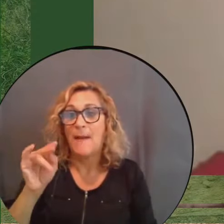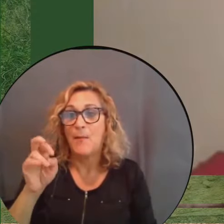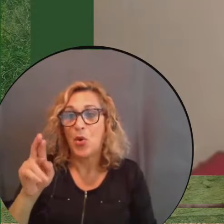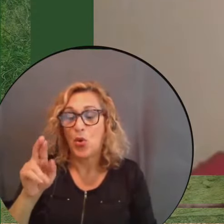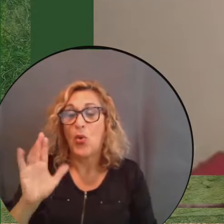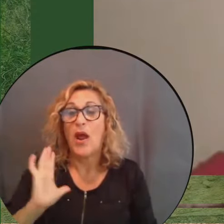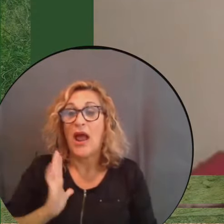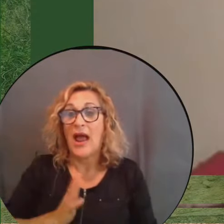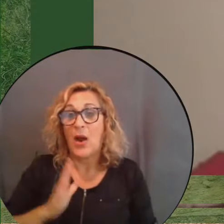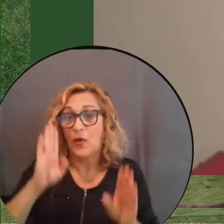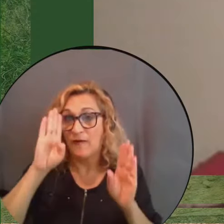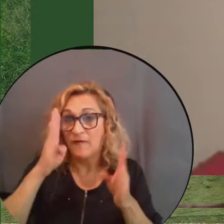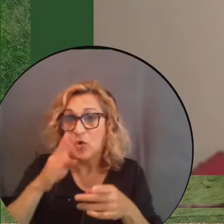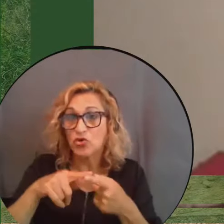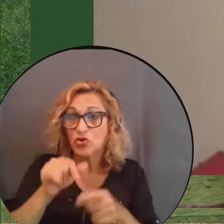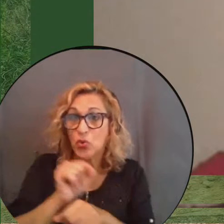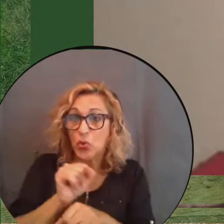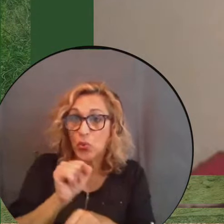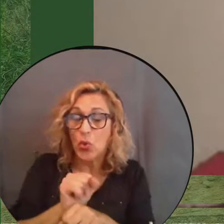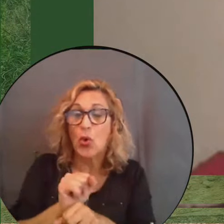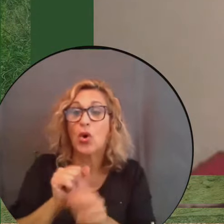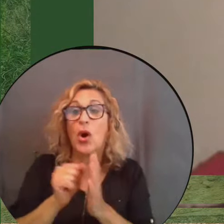family justice. We do a lot.